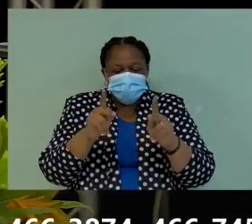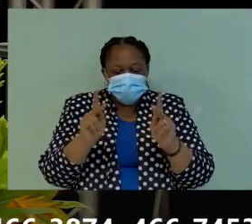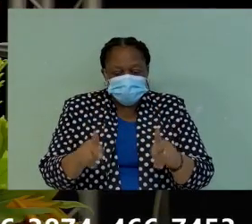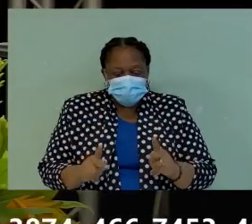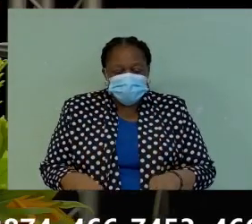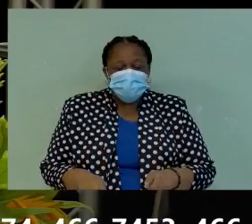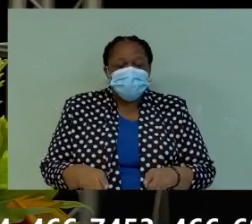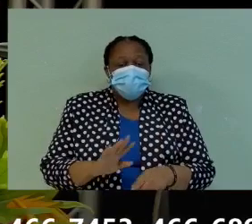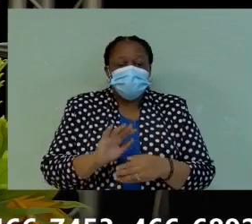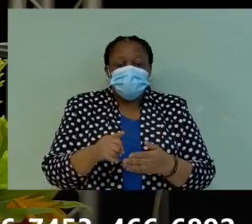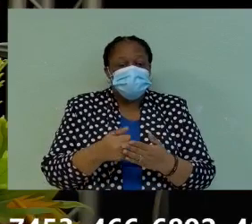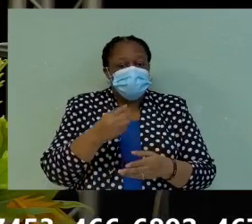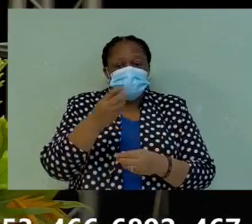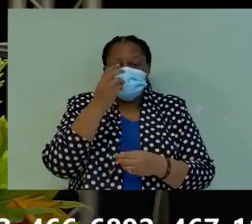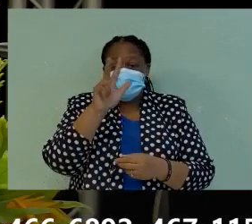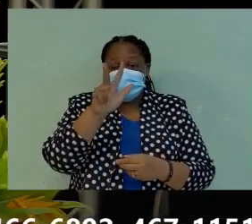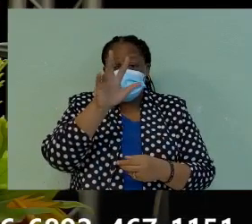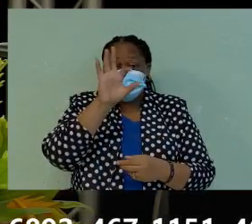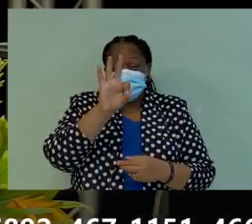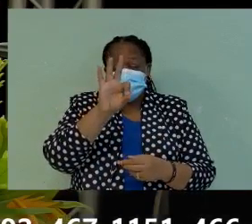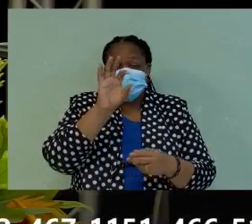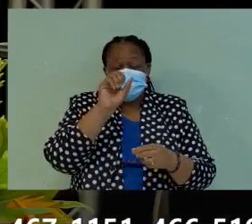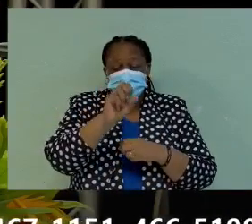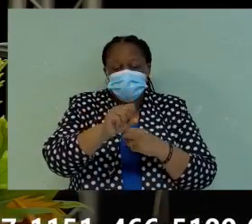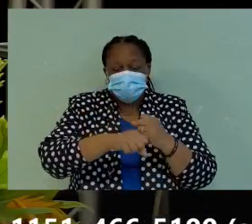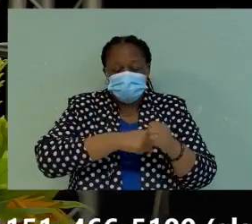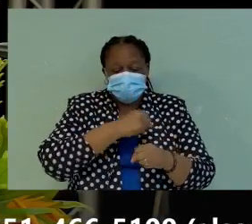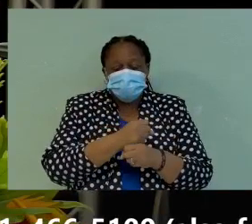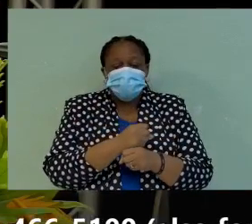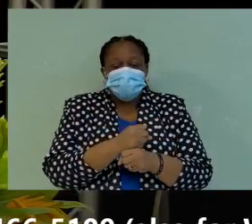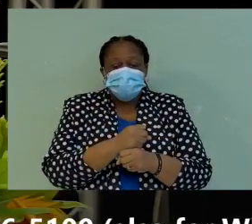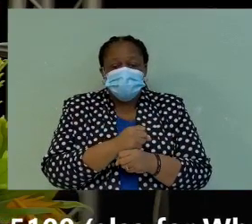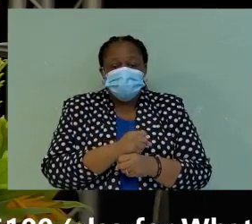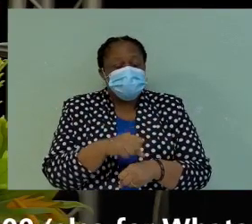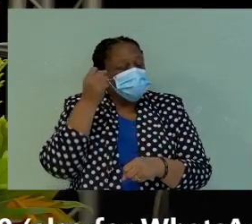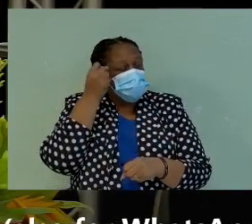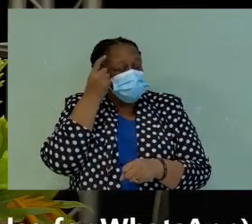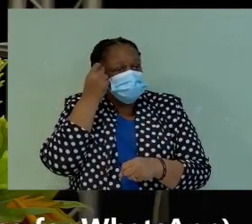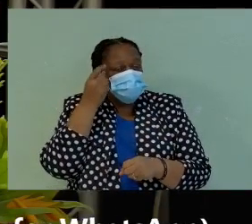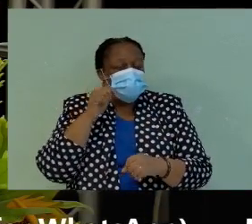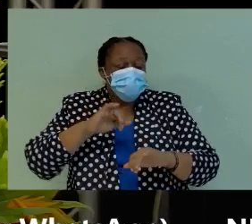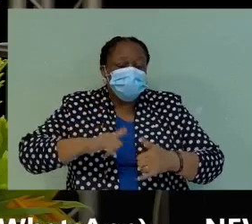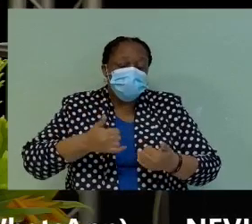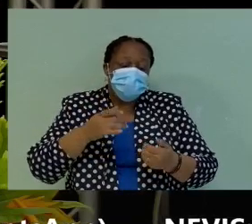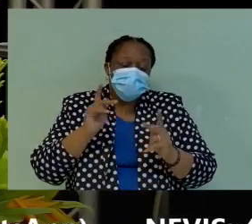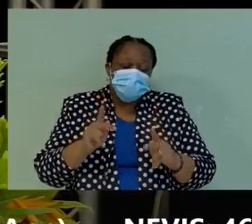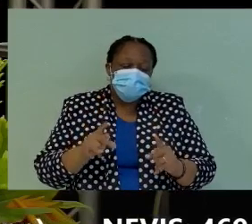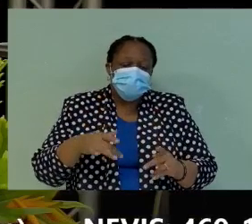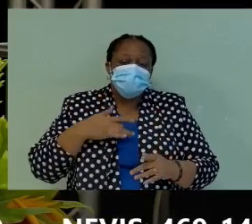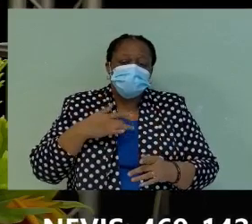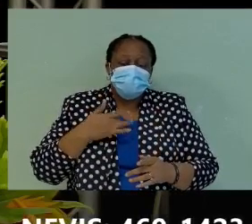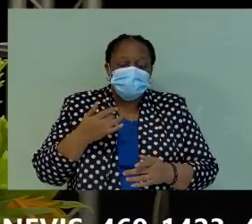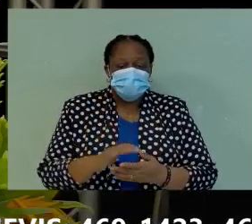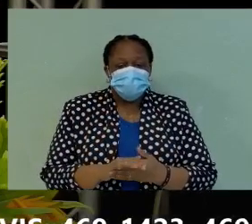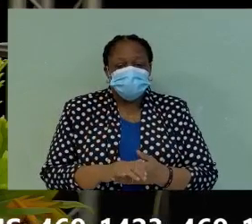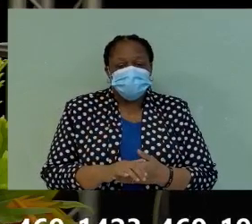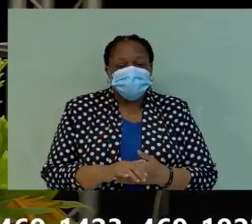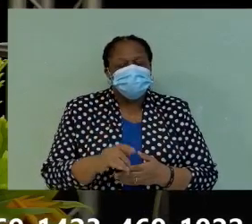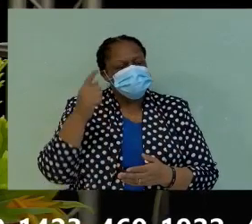empathy, trying to understand the suffering of my patients. It was my belief that if you do